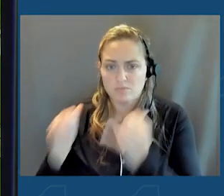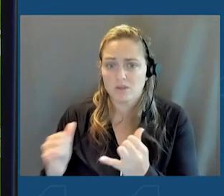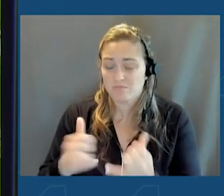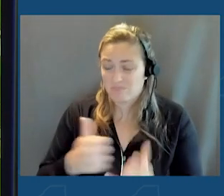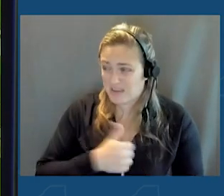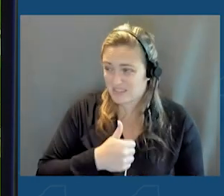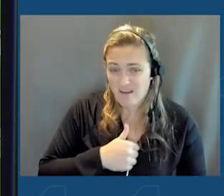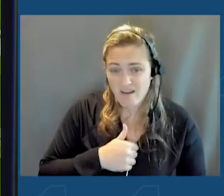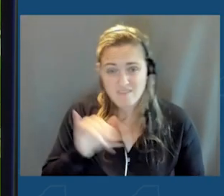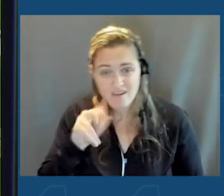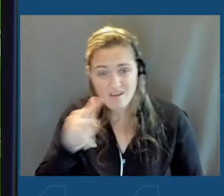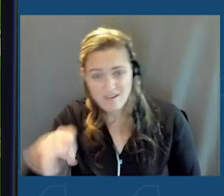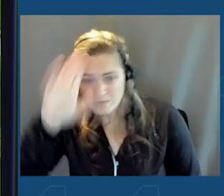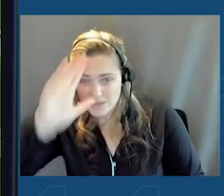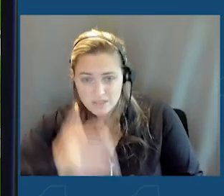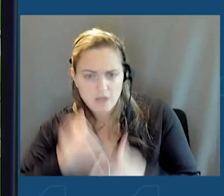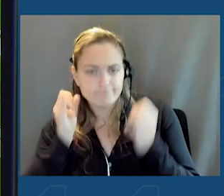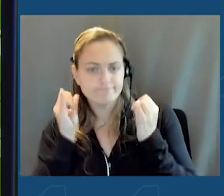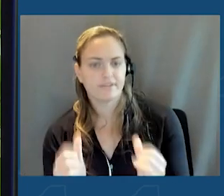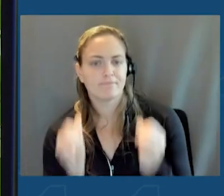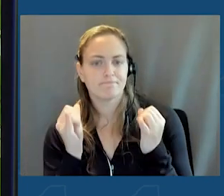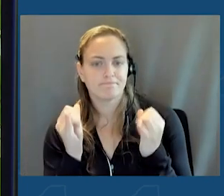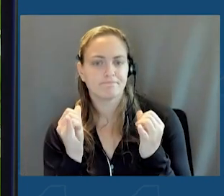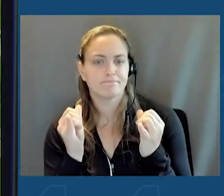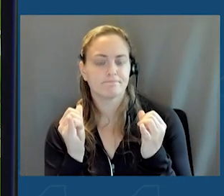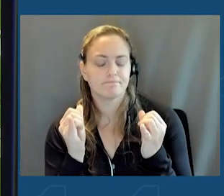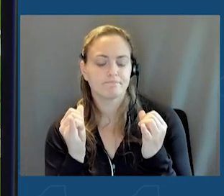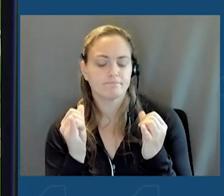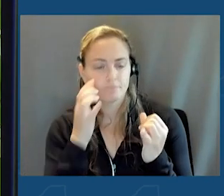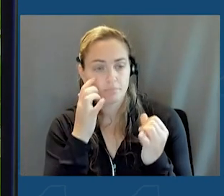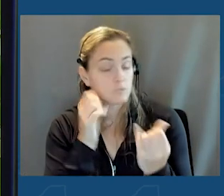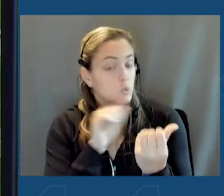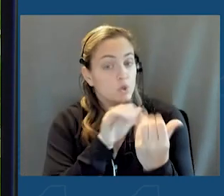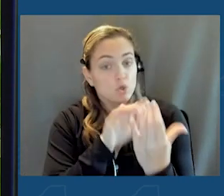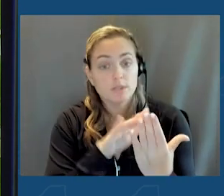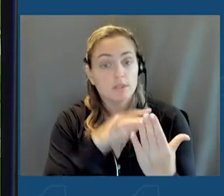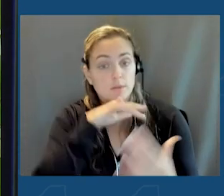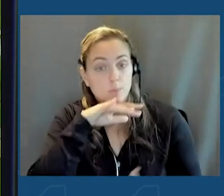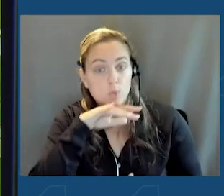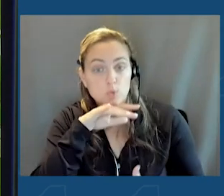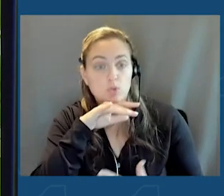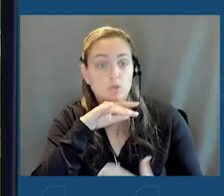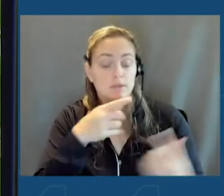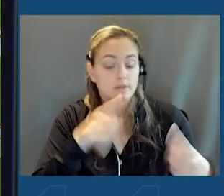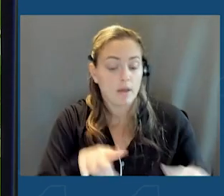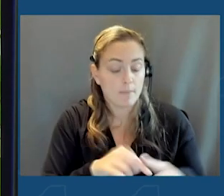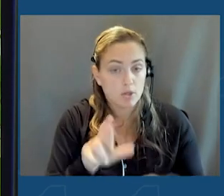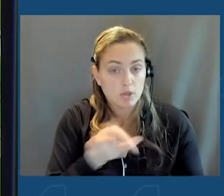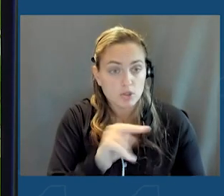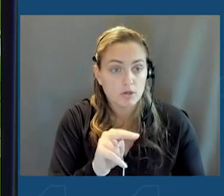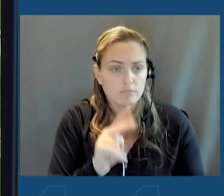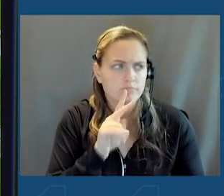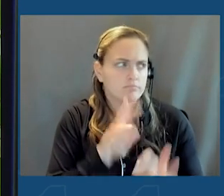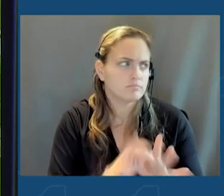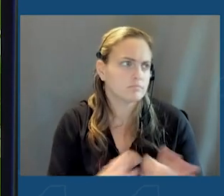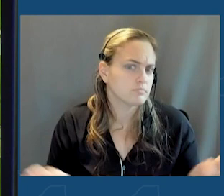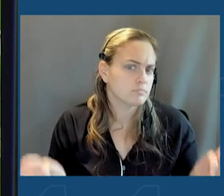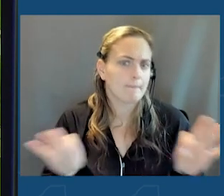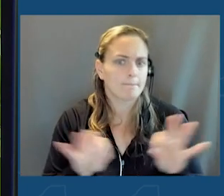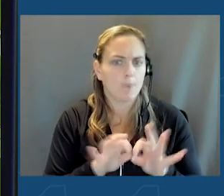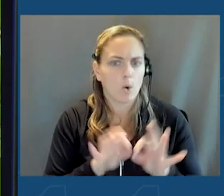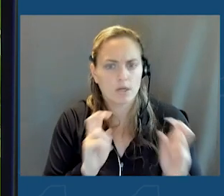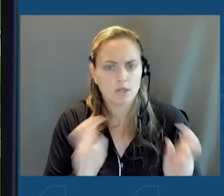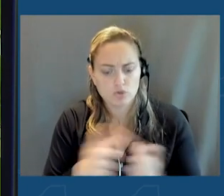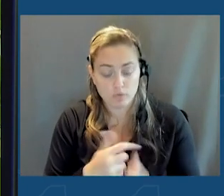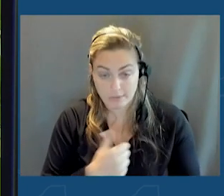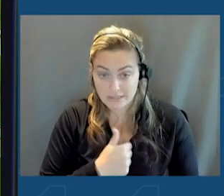Aiden. So addressing the heavy congestion and pollution fumes caused on the Sheridan are extremely important issues for